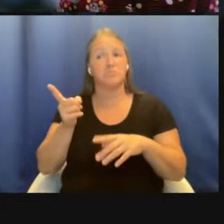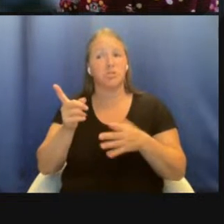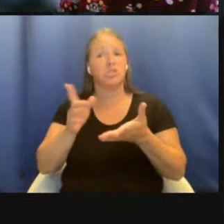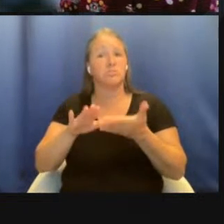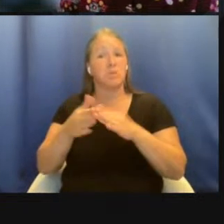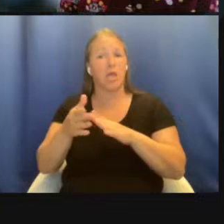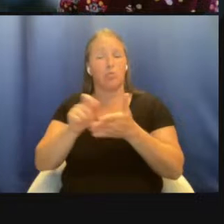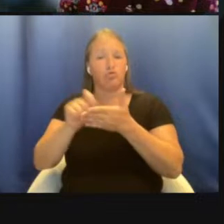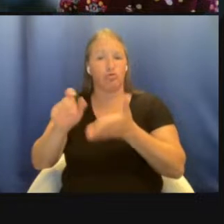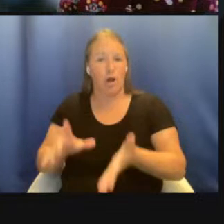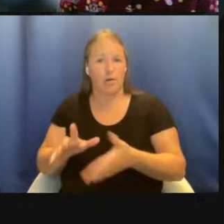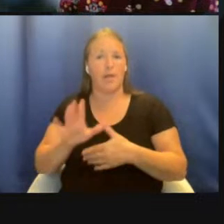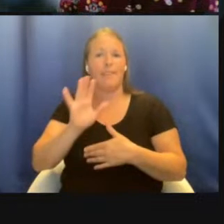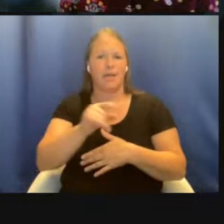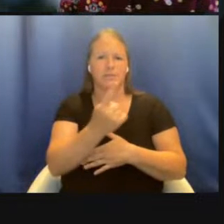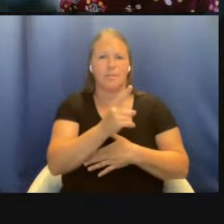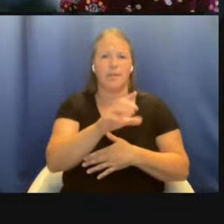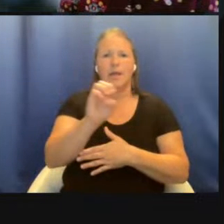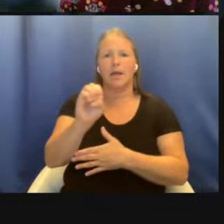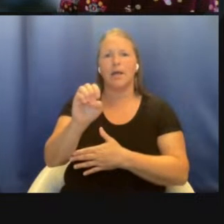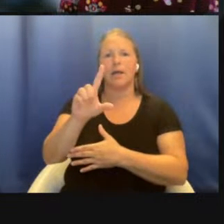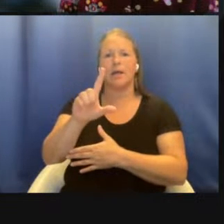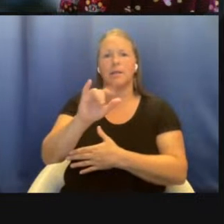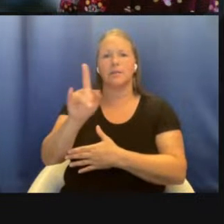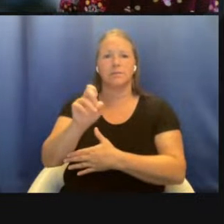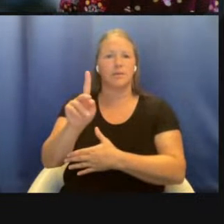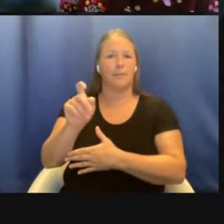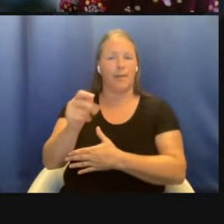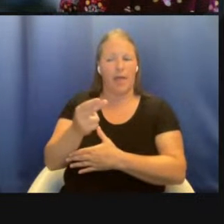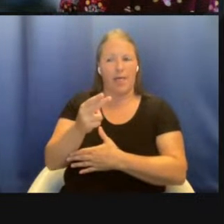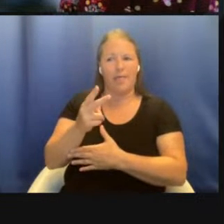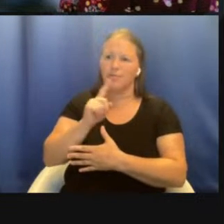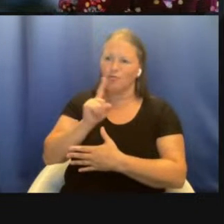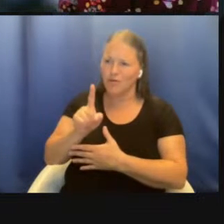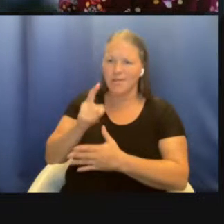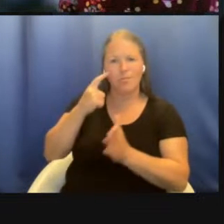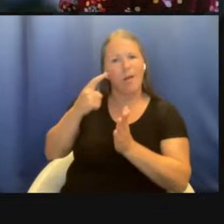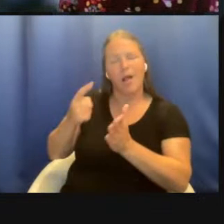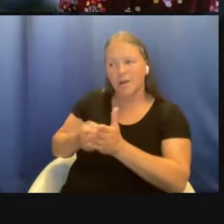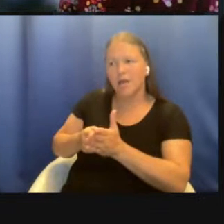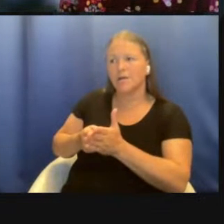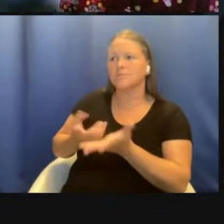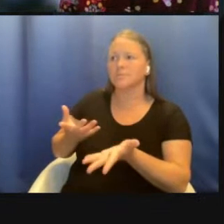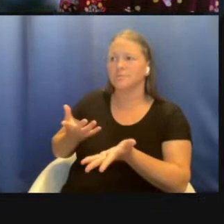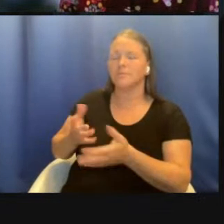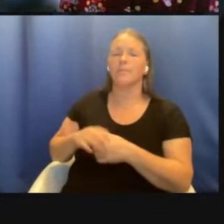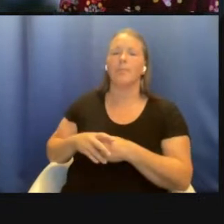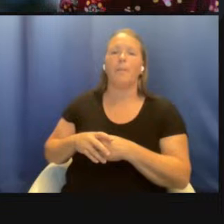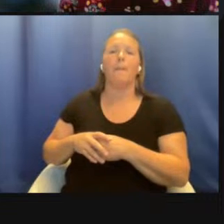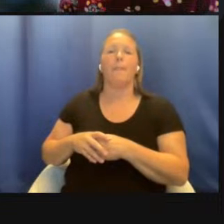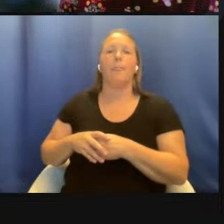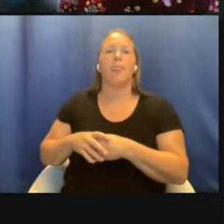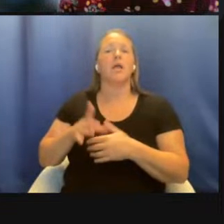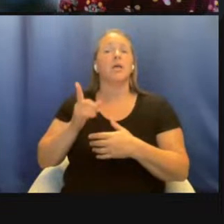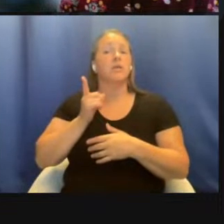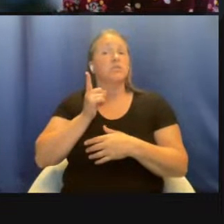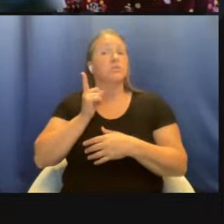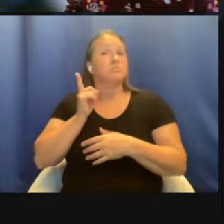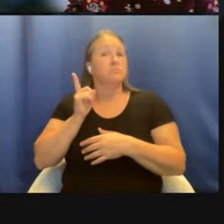she always had ambition and had in many ways self-made herself into both an authoress